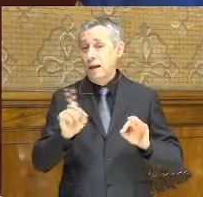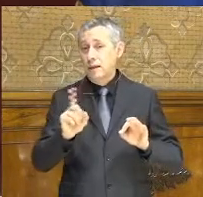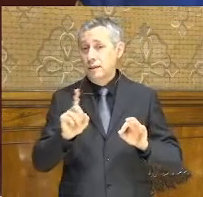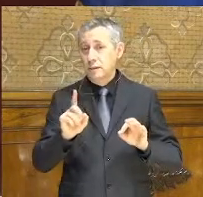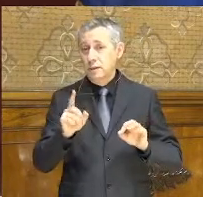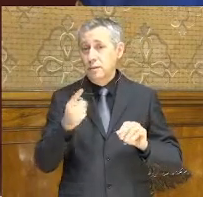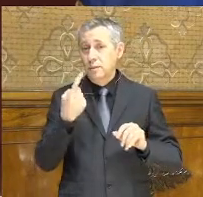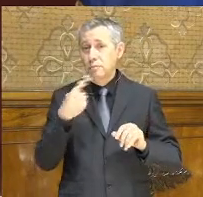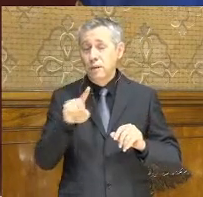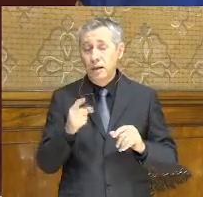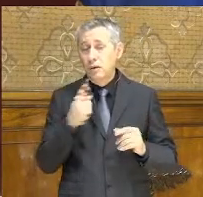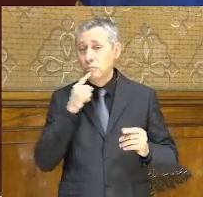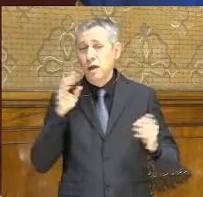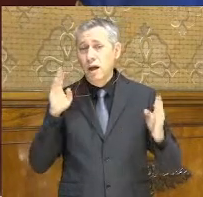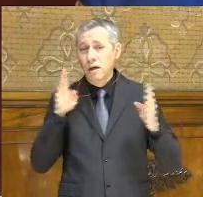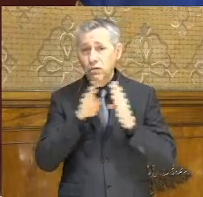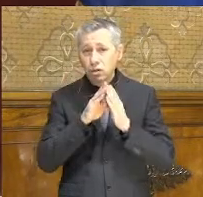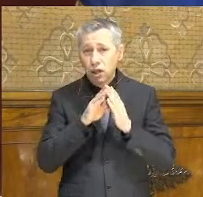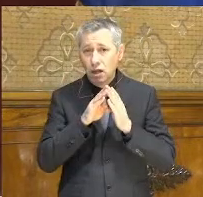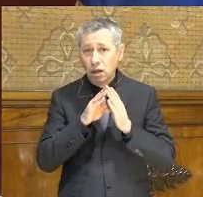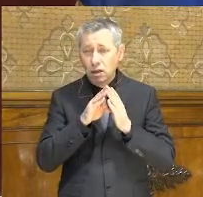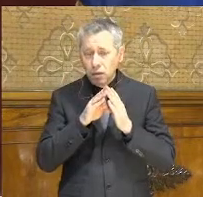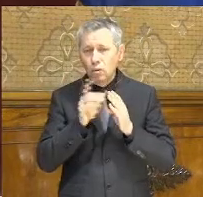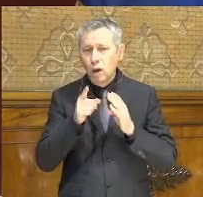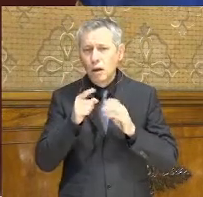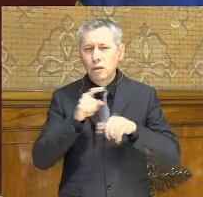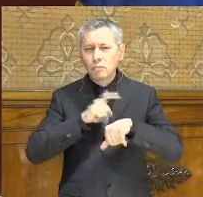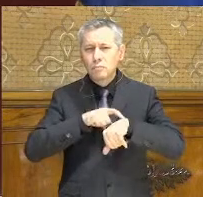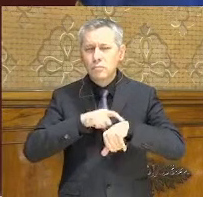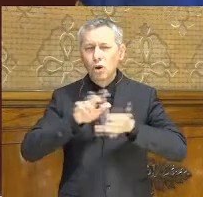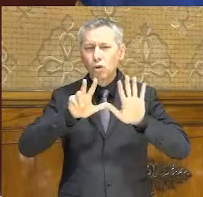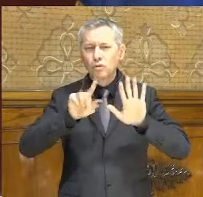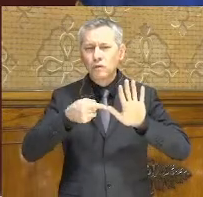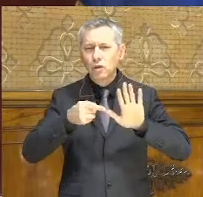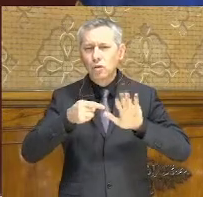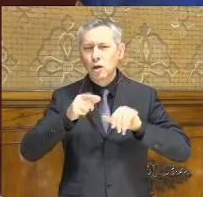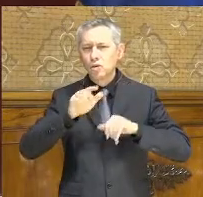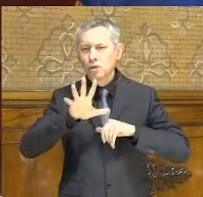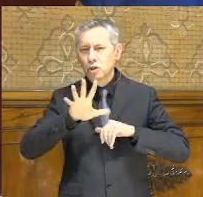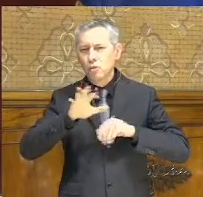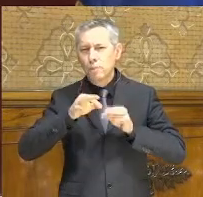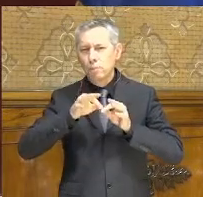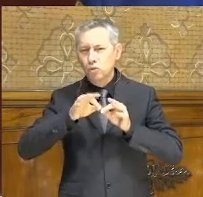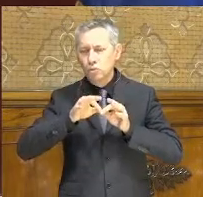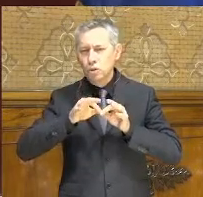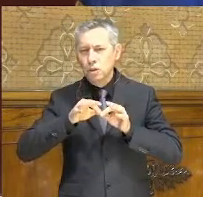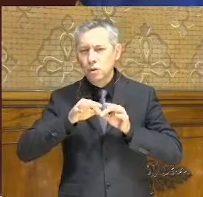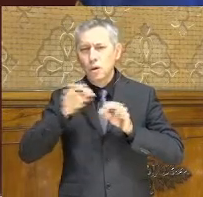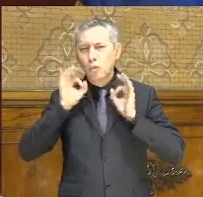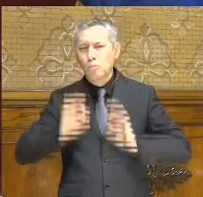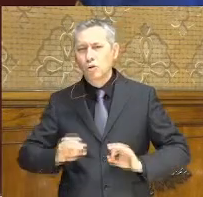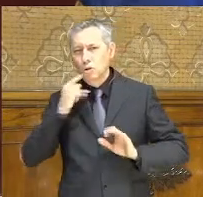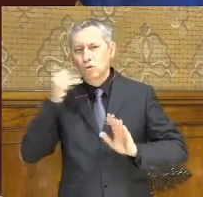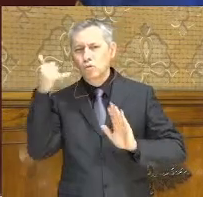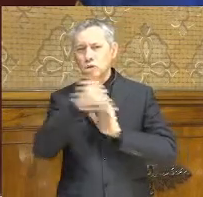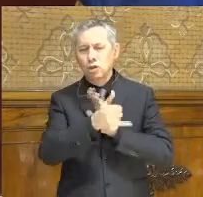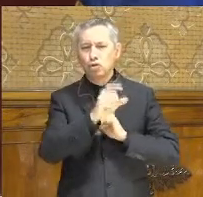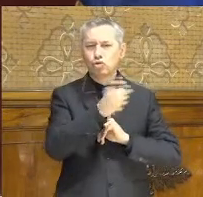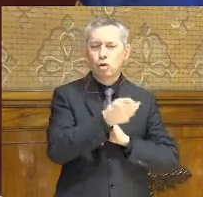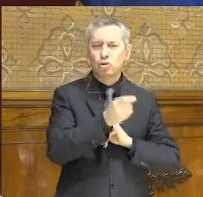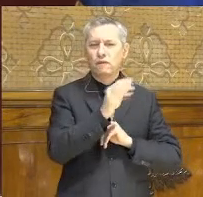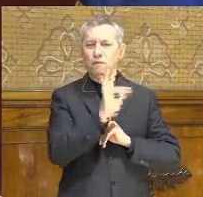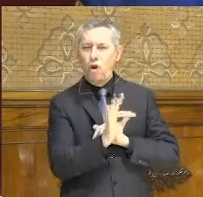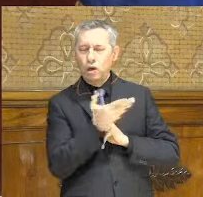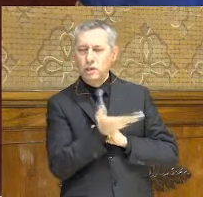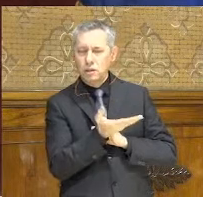the 8.45 minutes that it took for a police officer to kill George Floyd, as we saw a